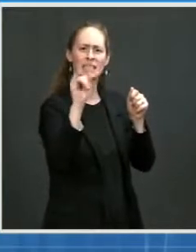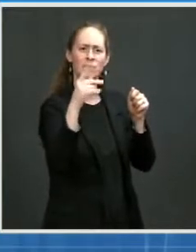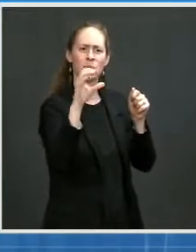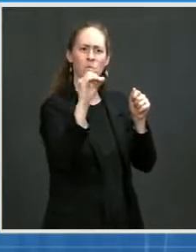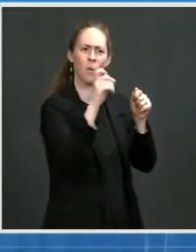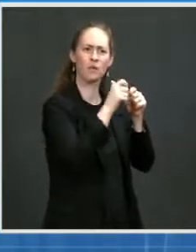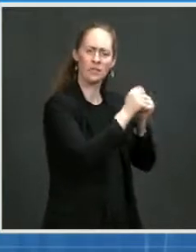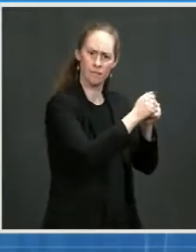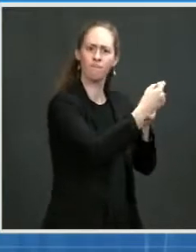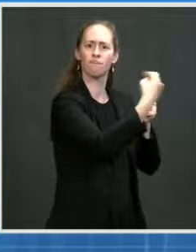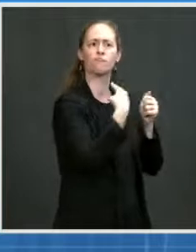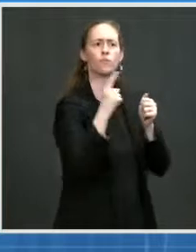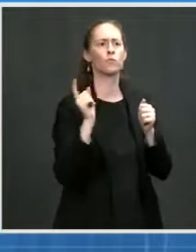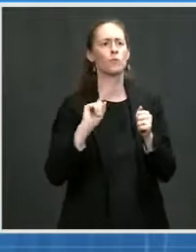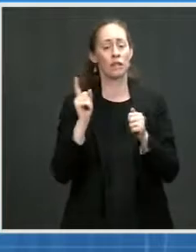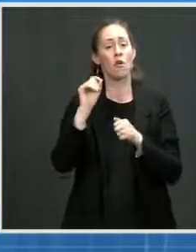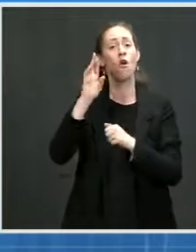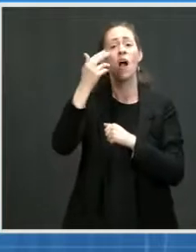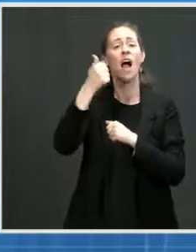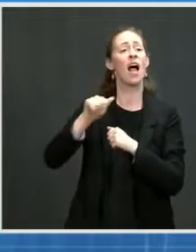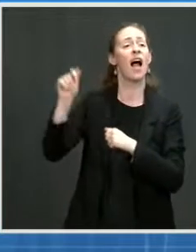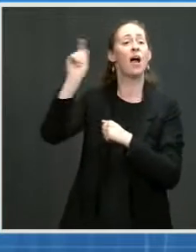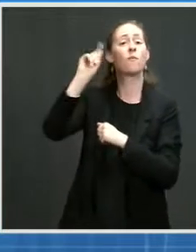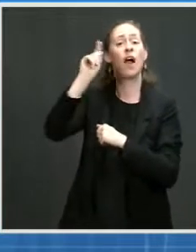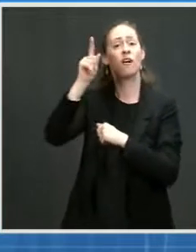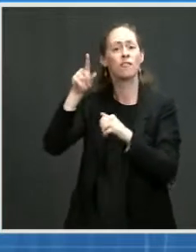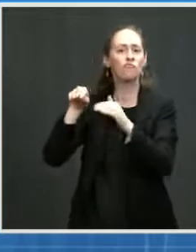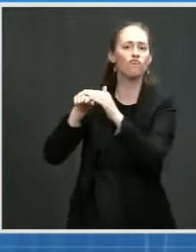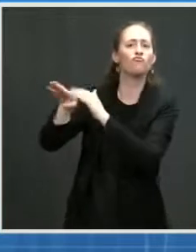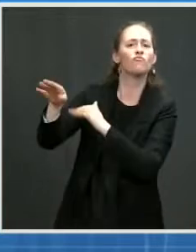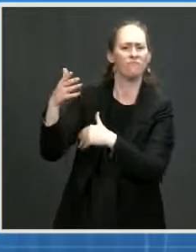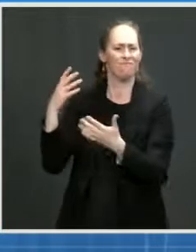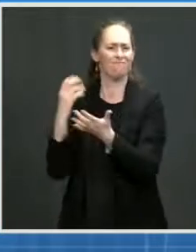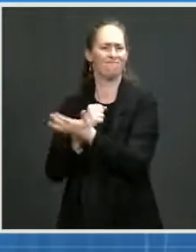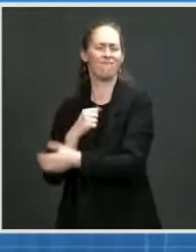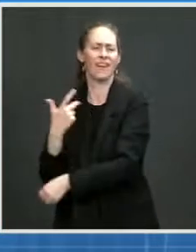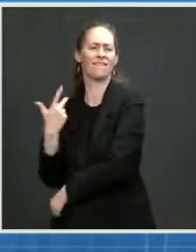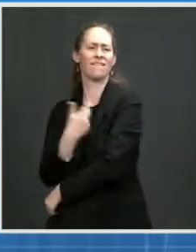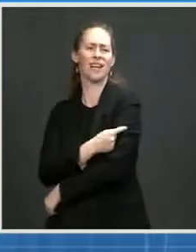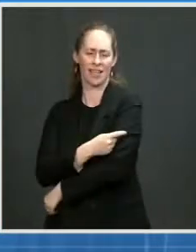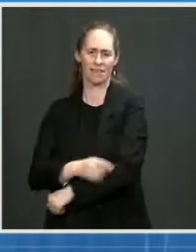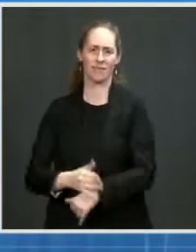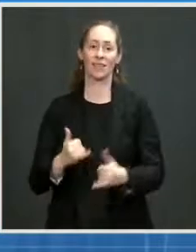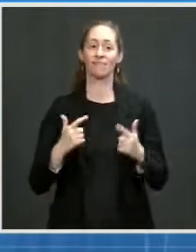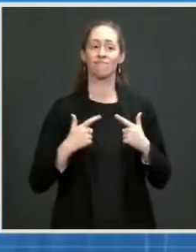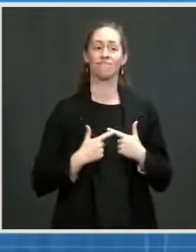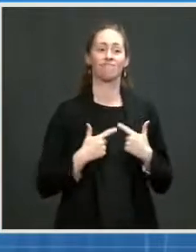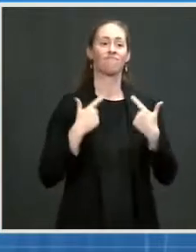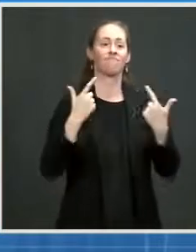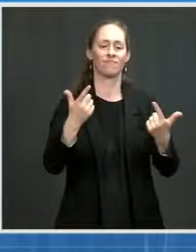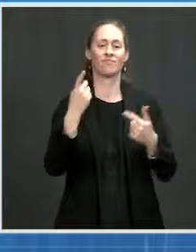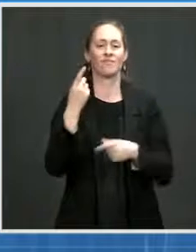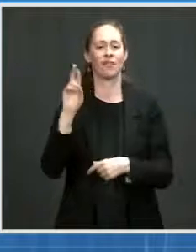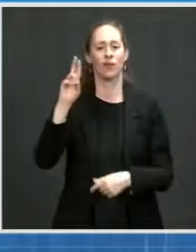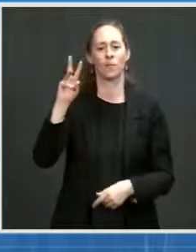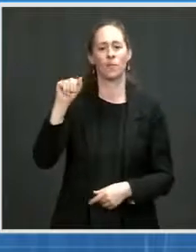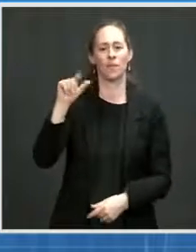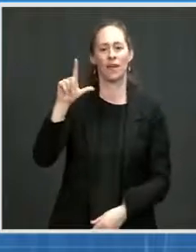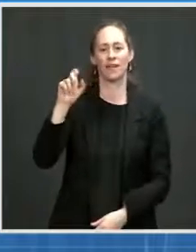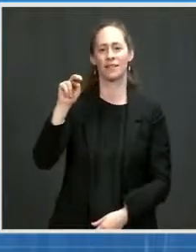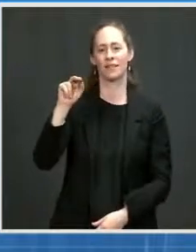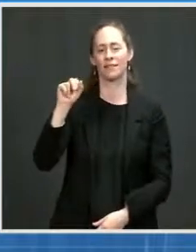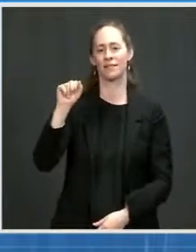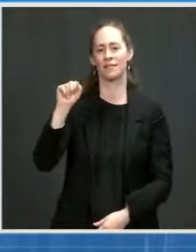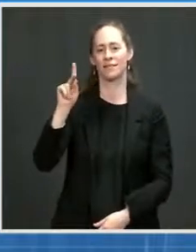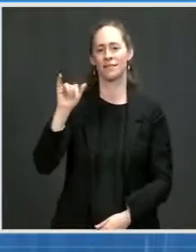appointment and get vaccinated today. And with that, I will turn it over to Dr. Walensky. Thank you, Andy.